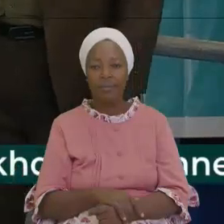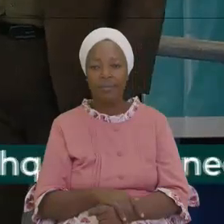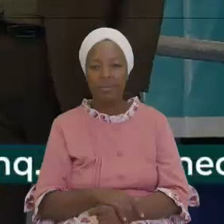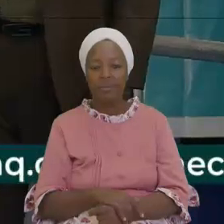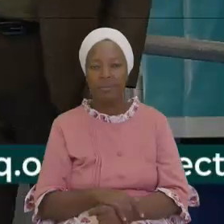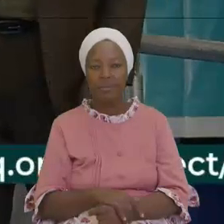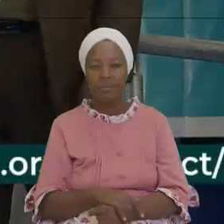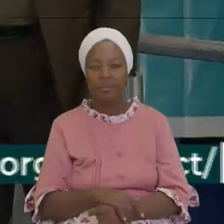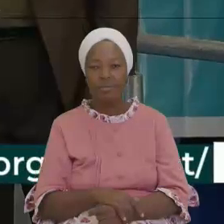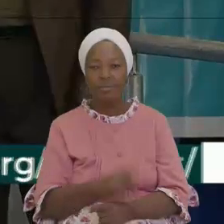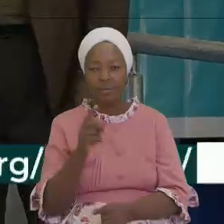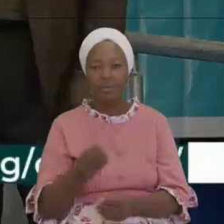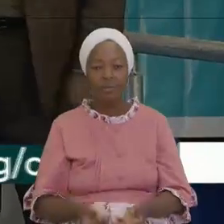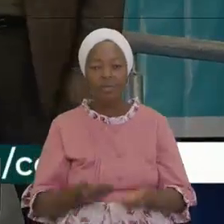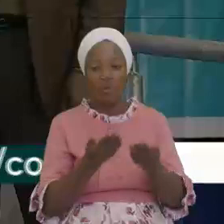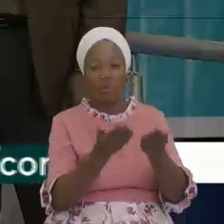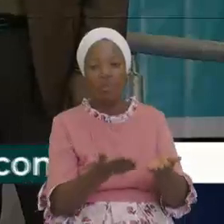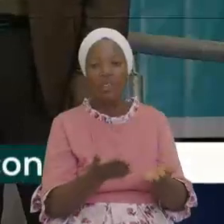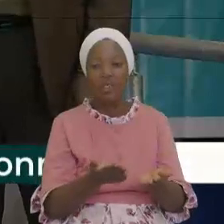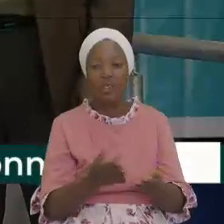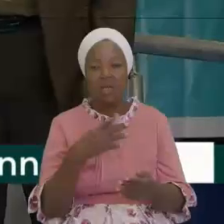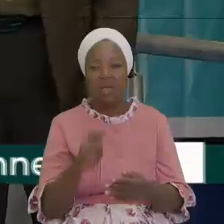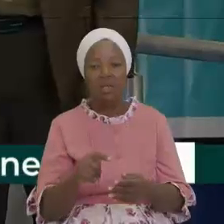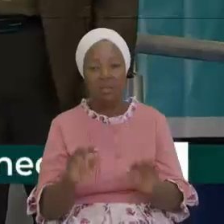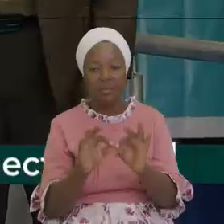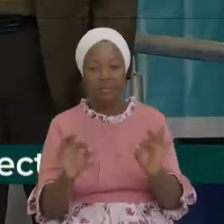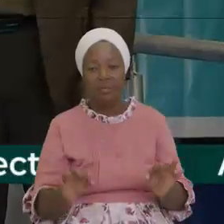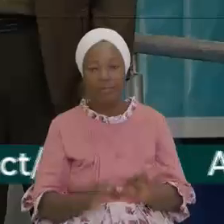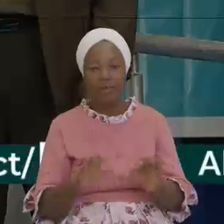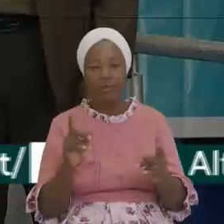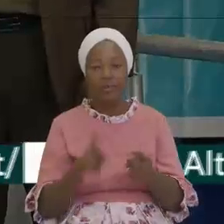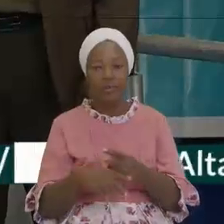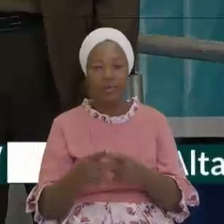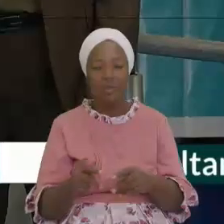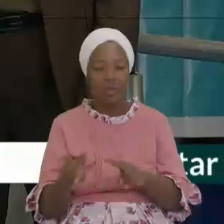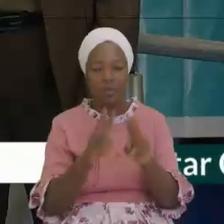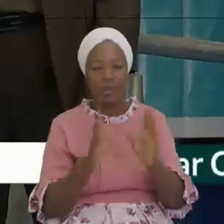You submit the slip to the supervisors.